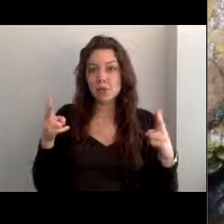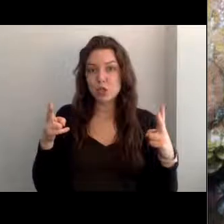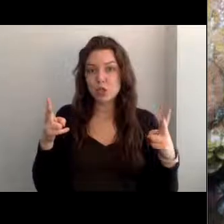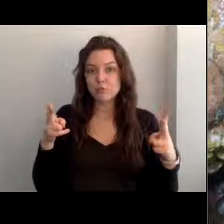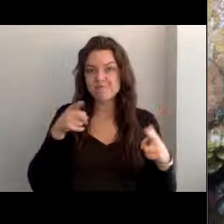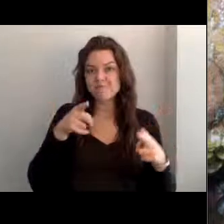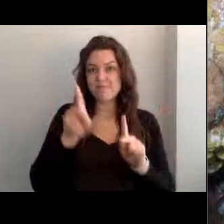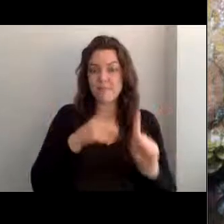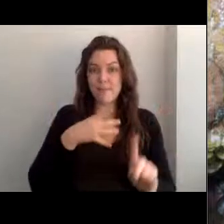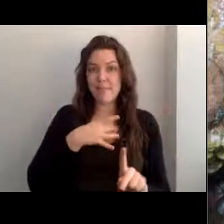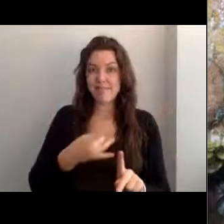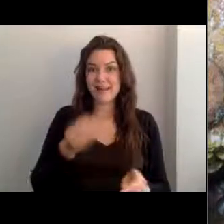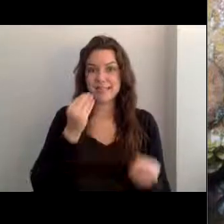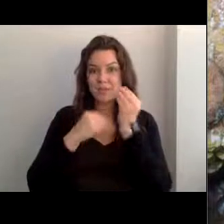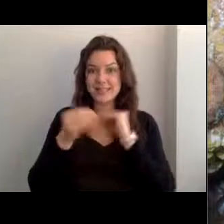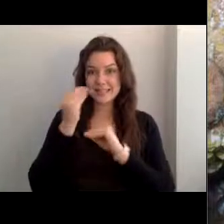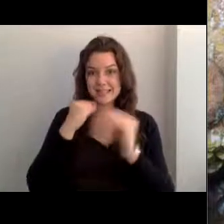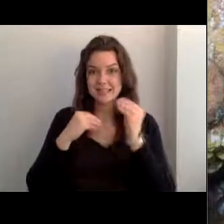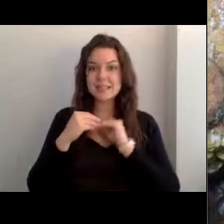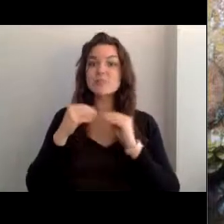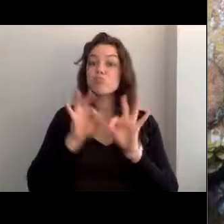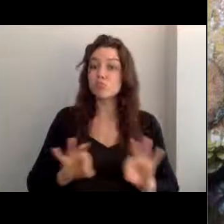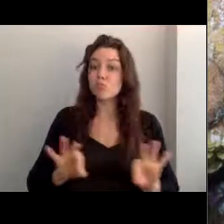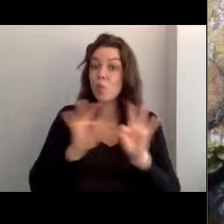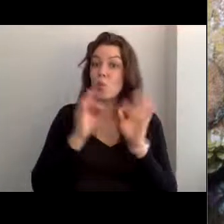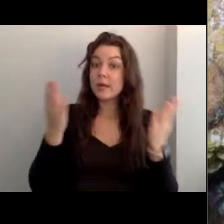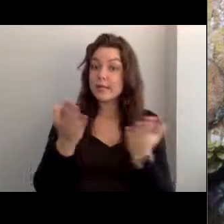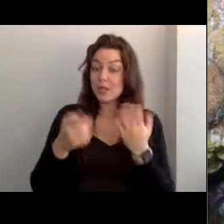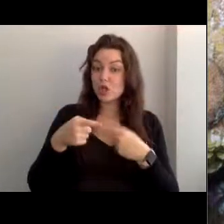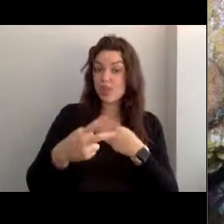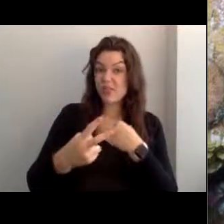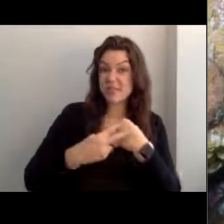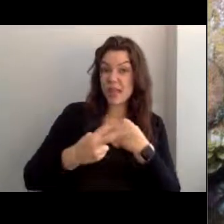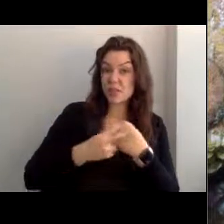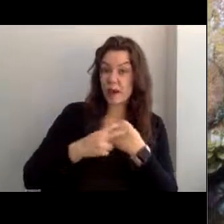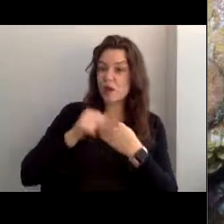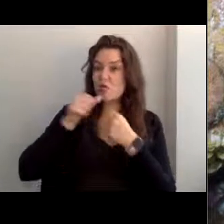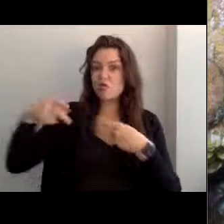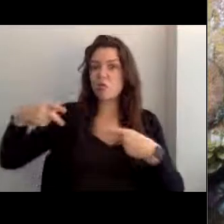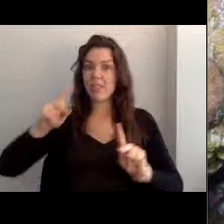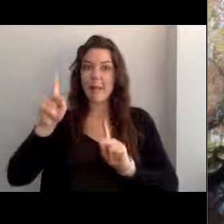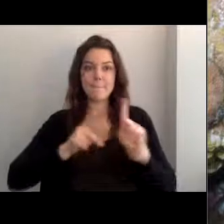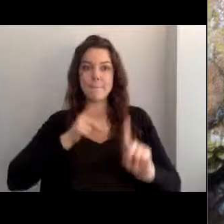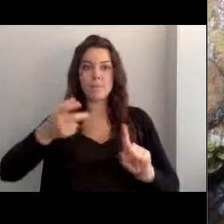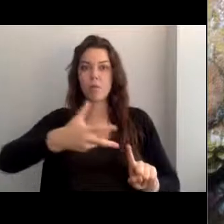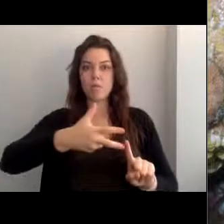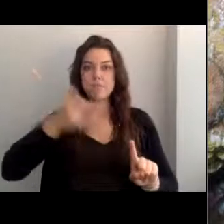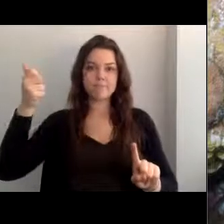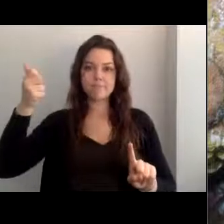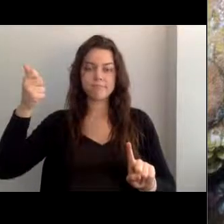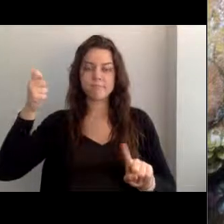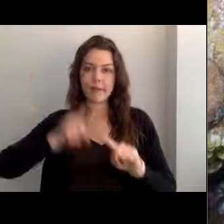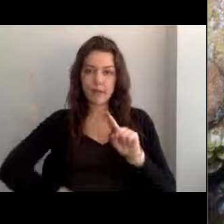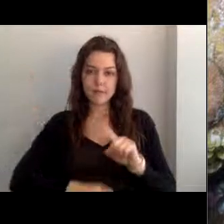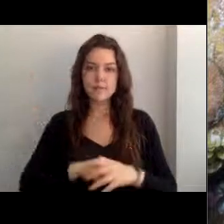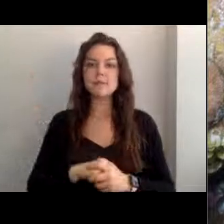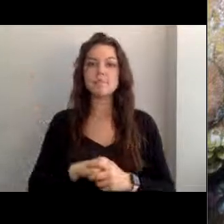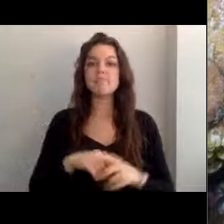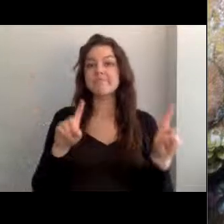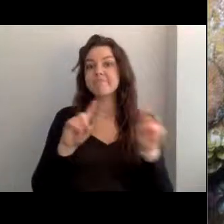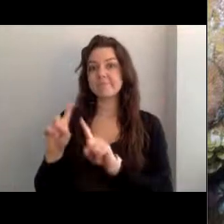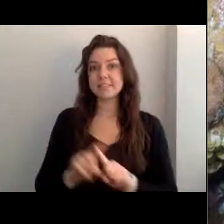but it's really important that here in the sanctuary, we don't let people capture these. We let them grow as big as they want to be, and they can be all different sizes of loaves of